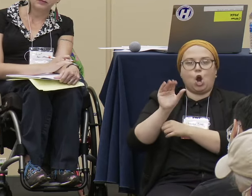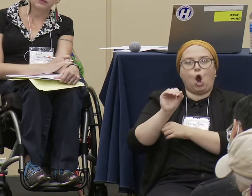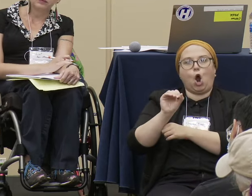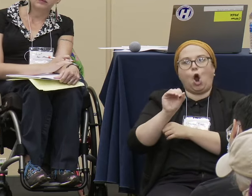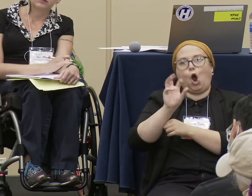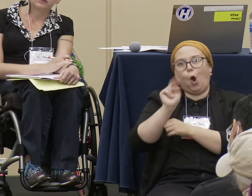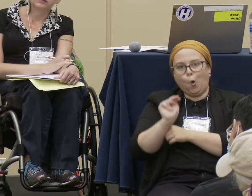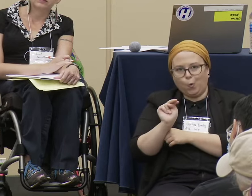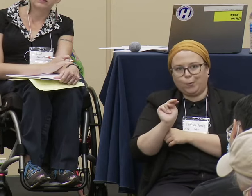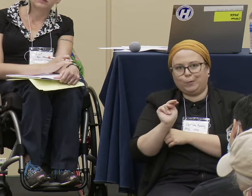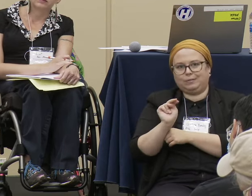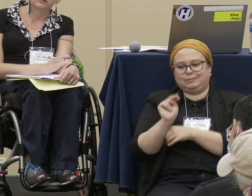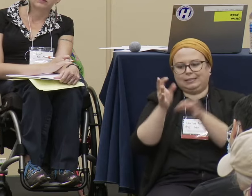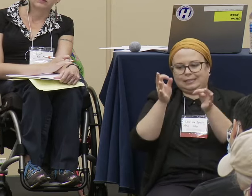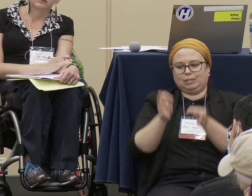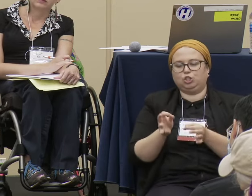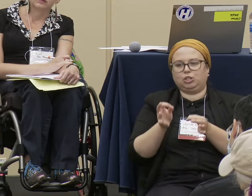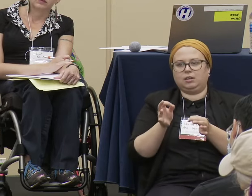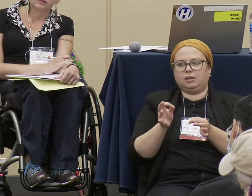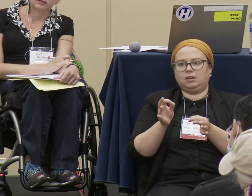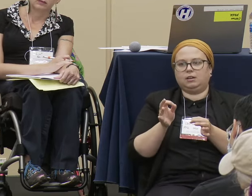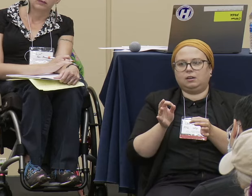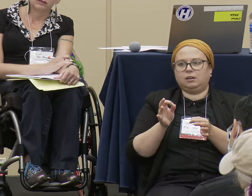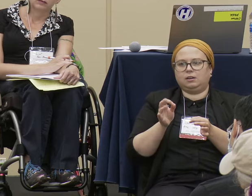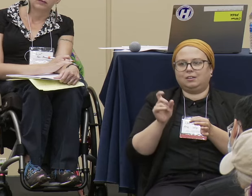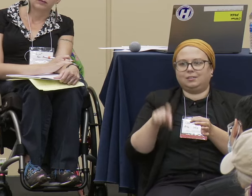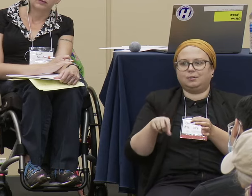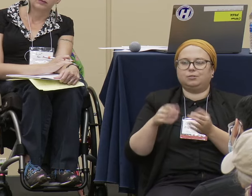know, we're supposed to like be like,